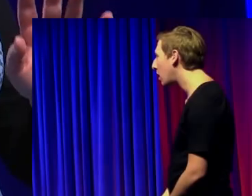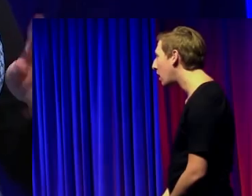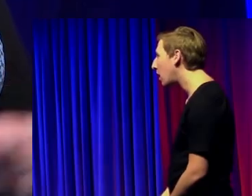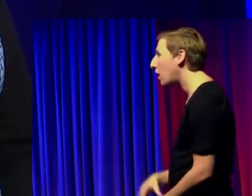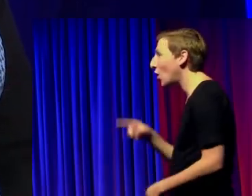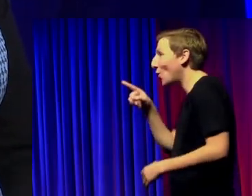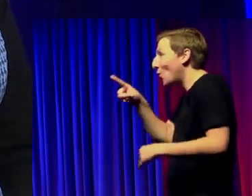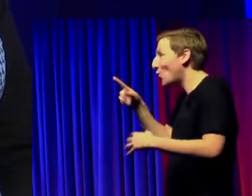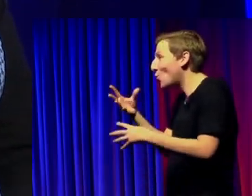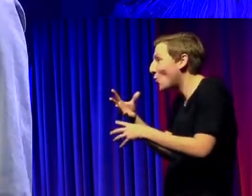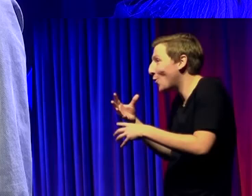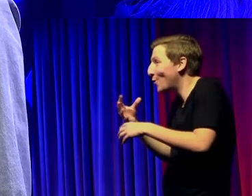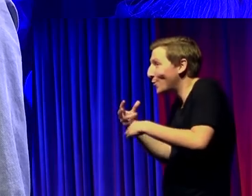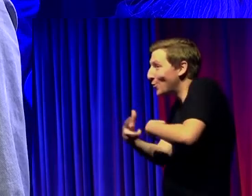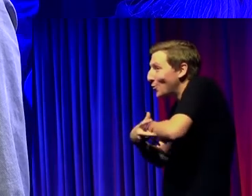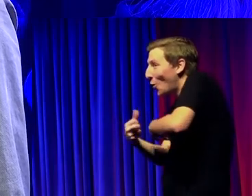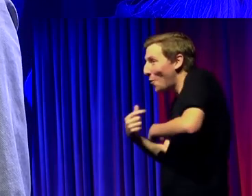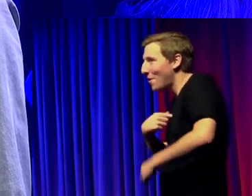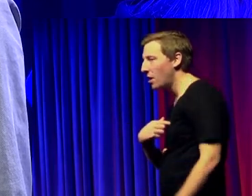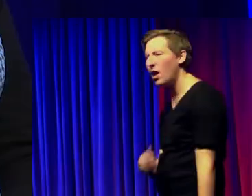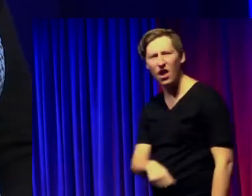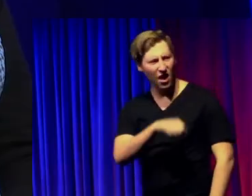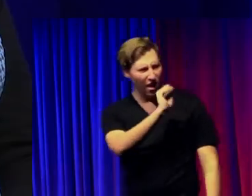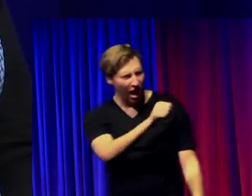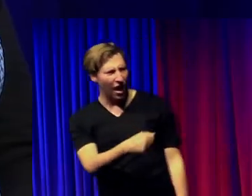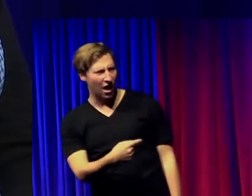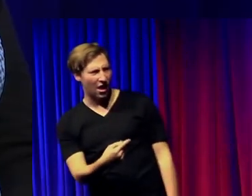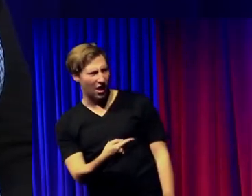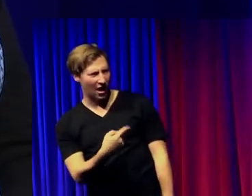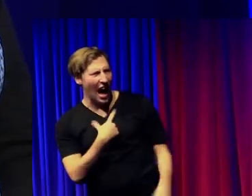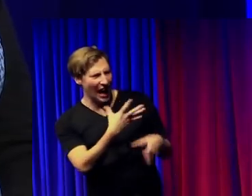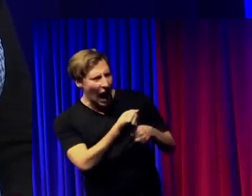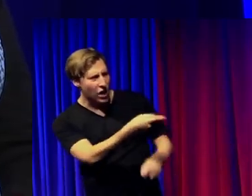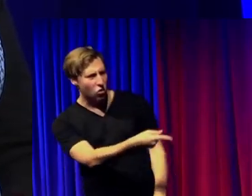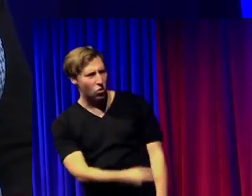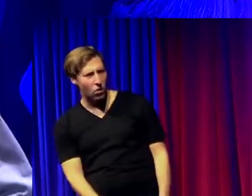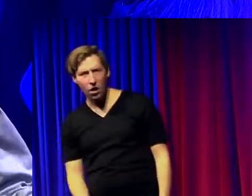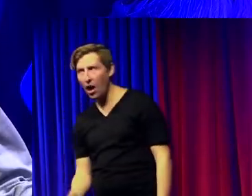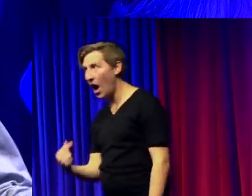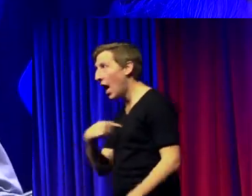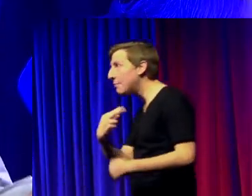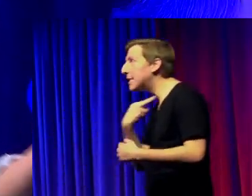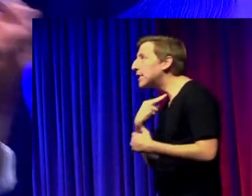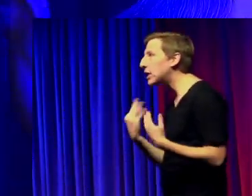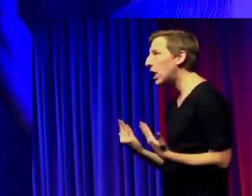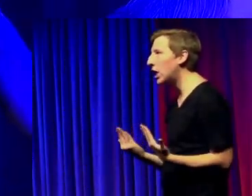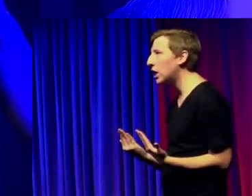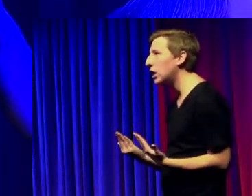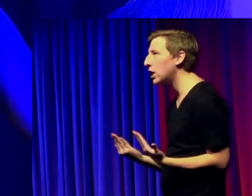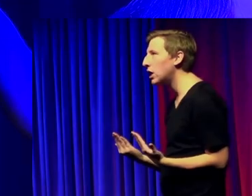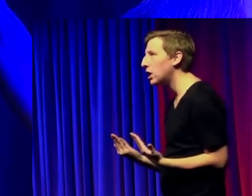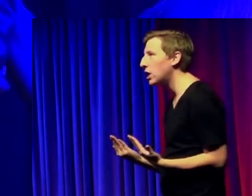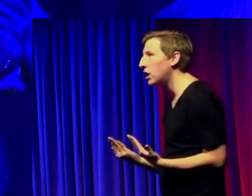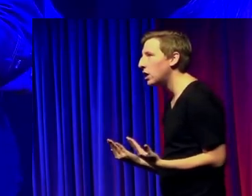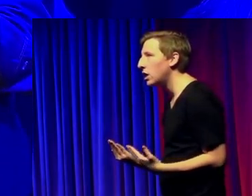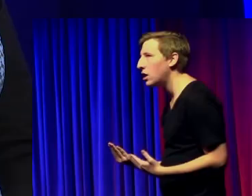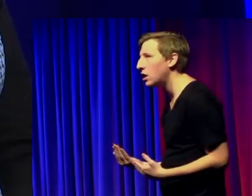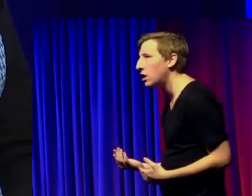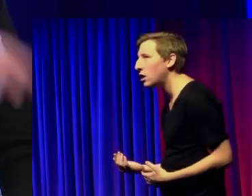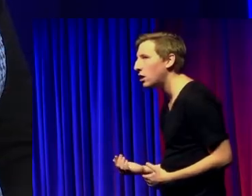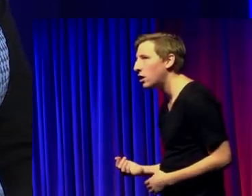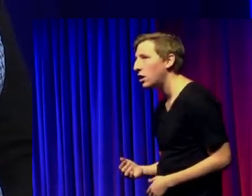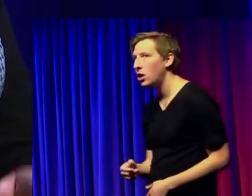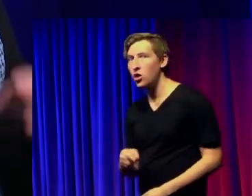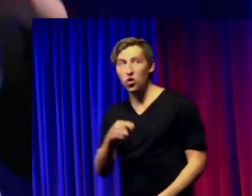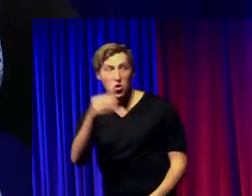You got me. Yeah, I did get you. Yep, I'm stuck here. I can't leave. Yeah, there's a ransom out for you, so. Yeah, ooh,